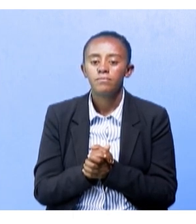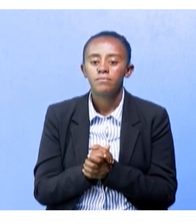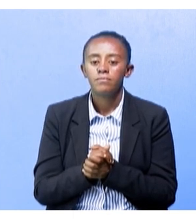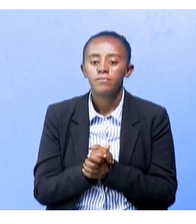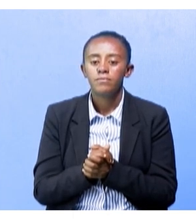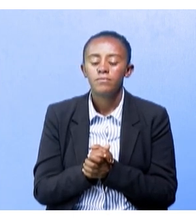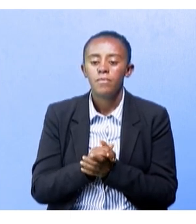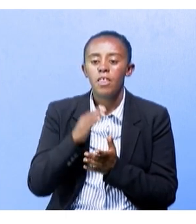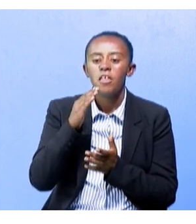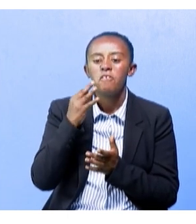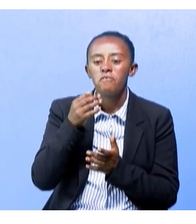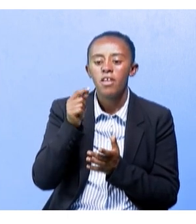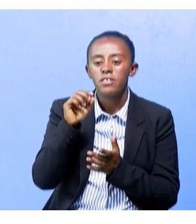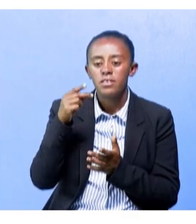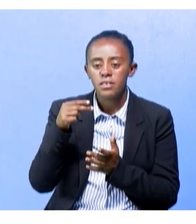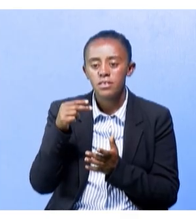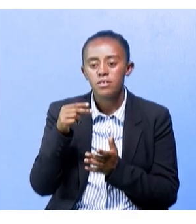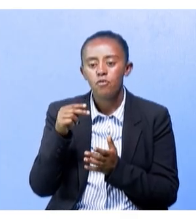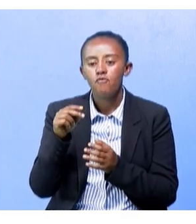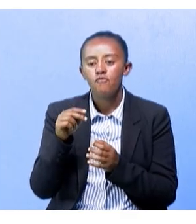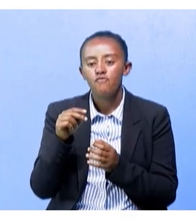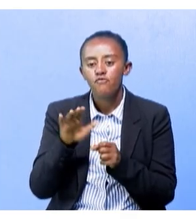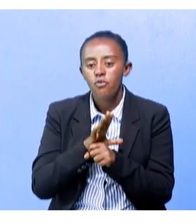Faithful and companion.